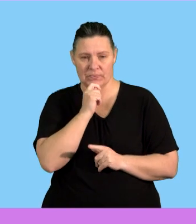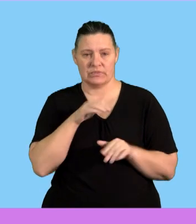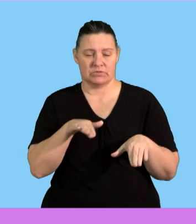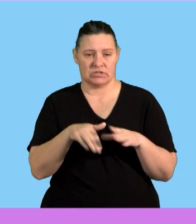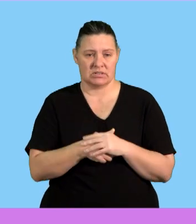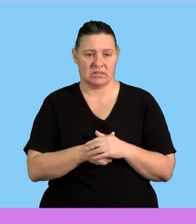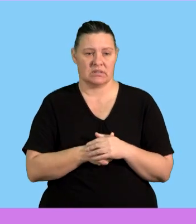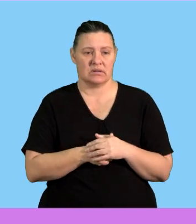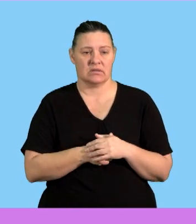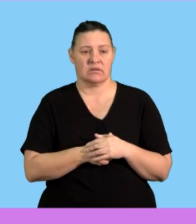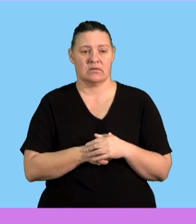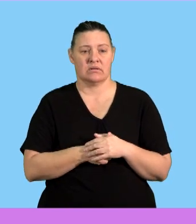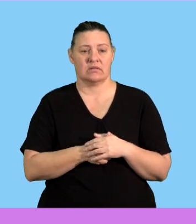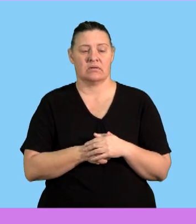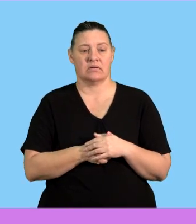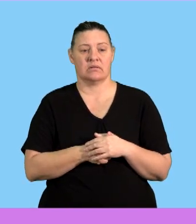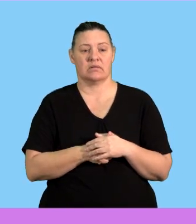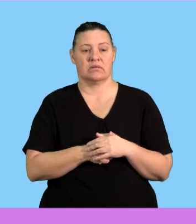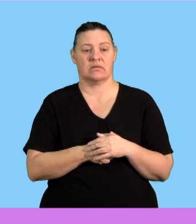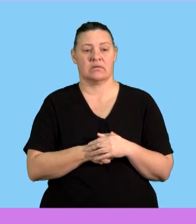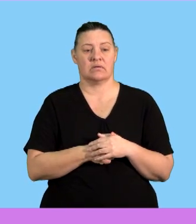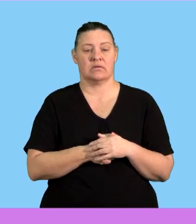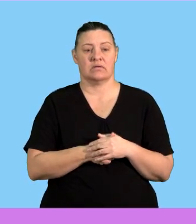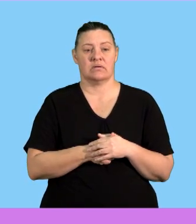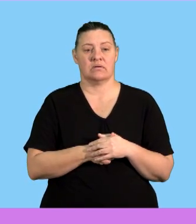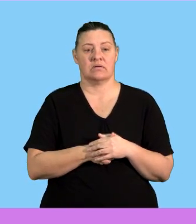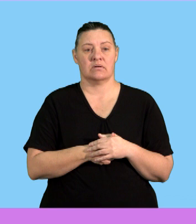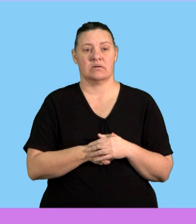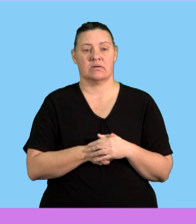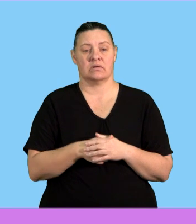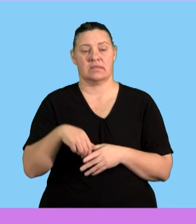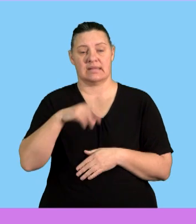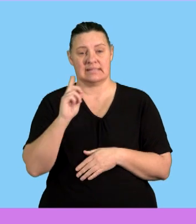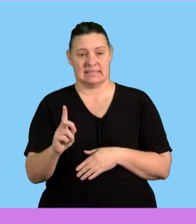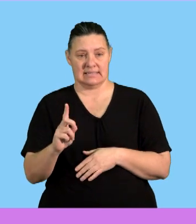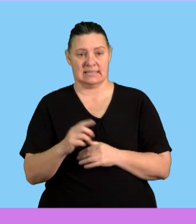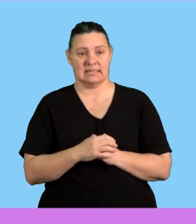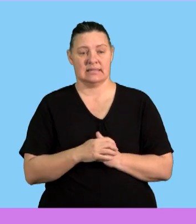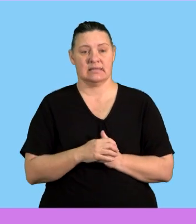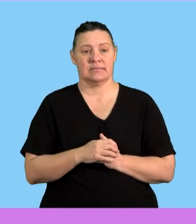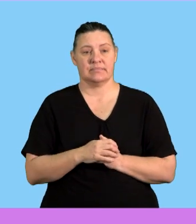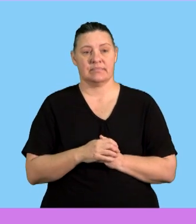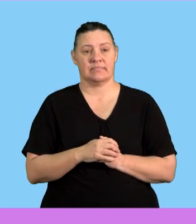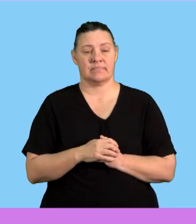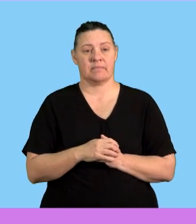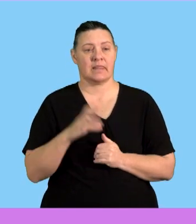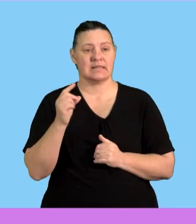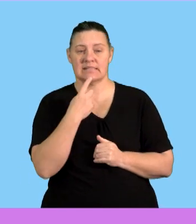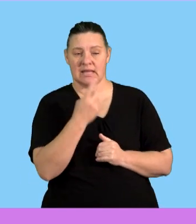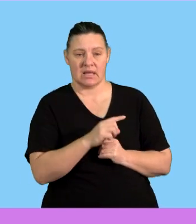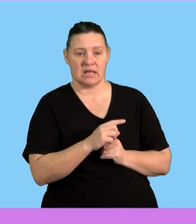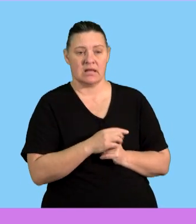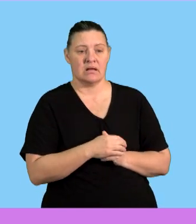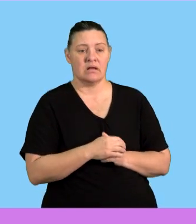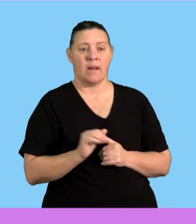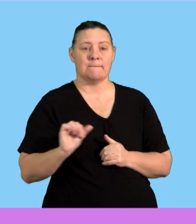machine. Then moving onwards, next step here will be D. All right, so what is D indicating? It